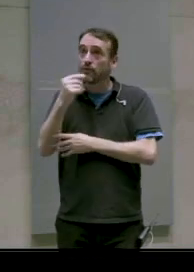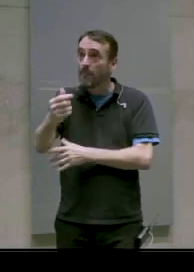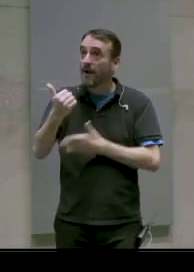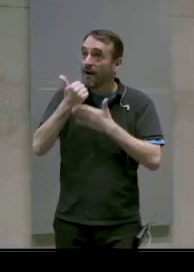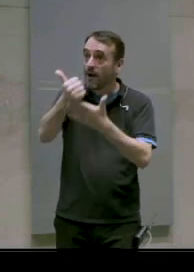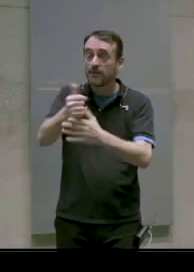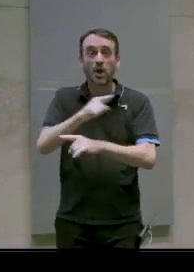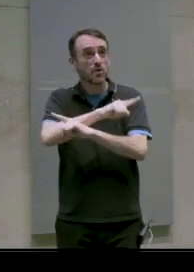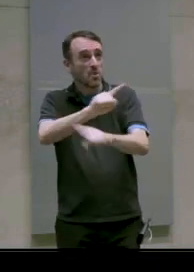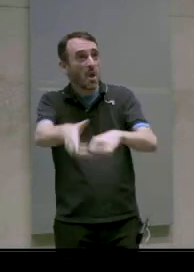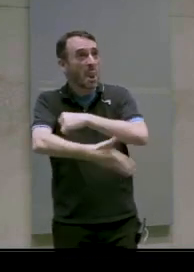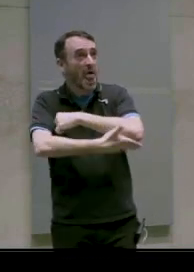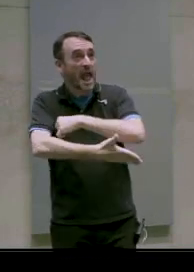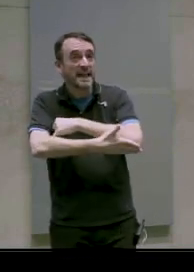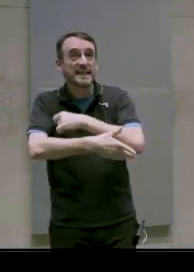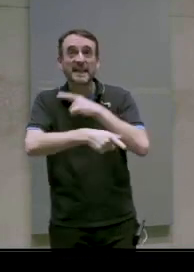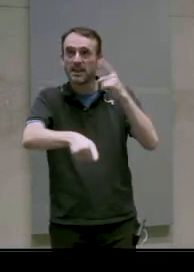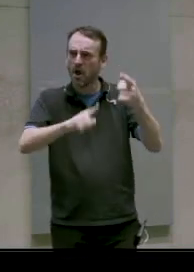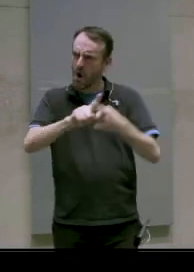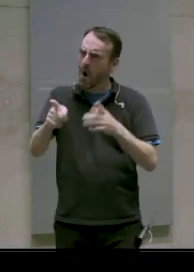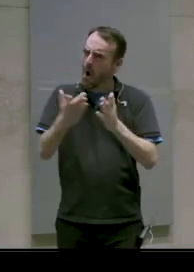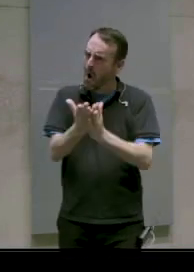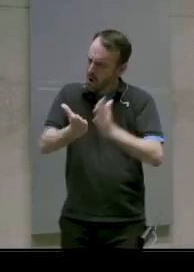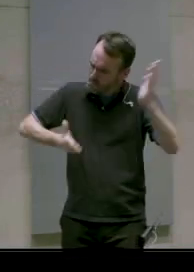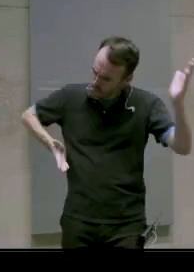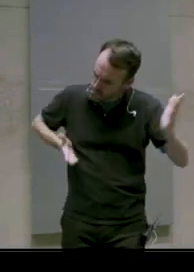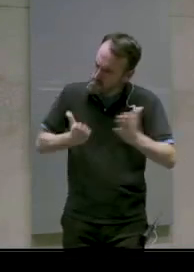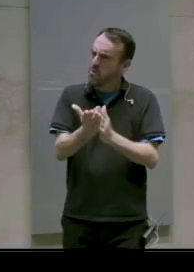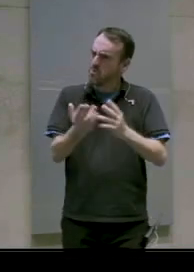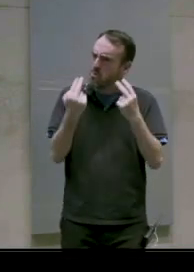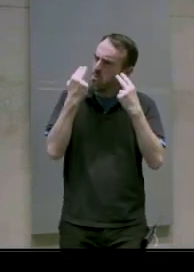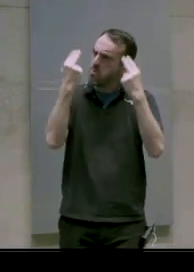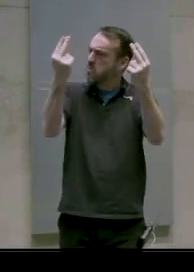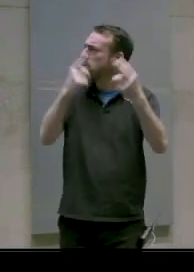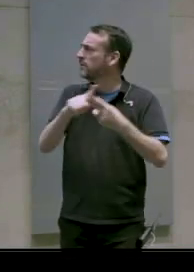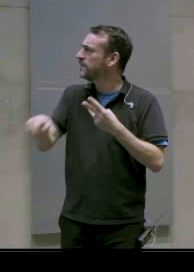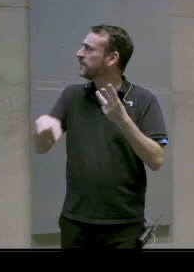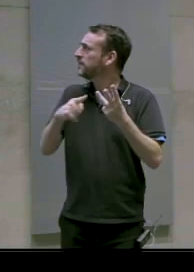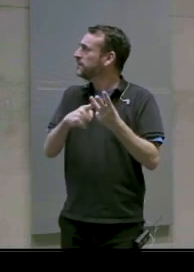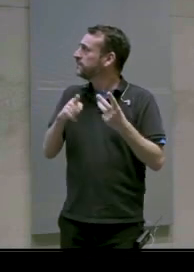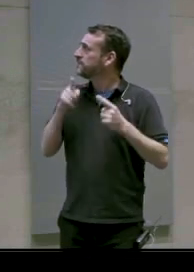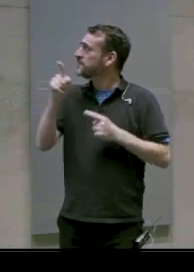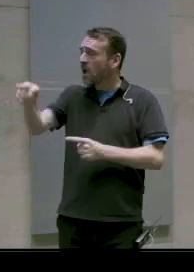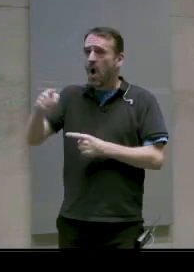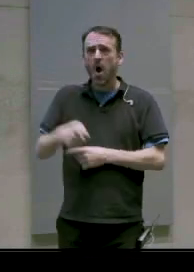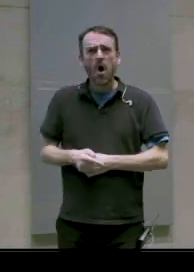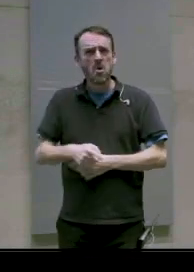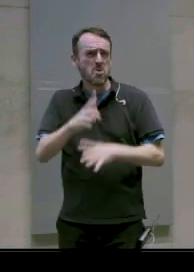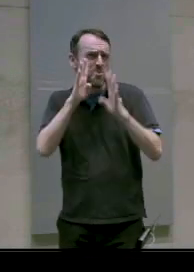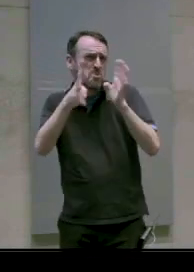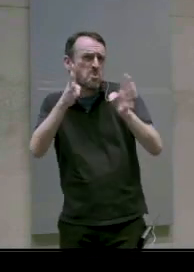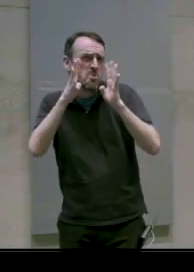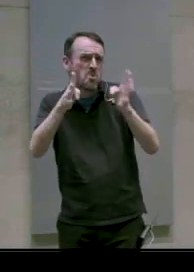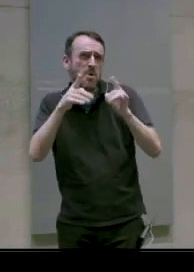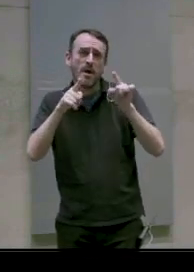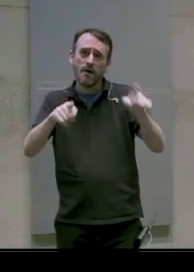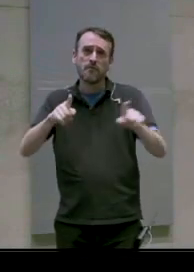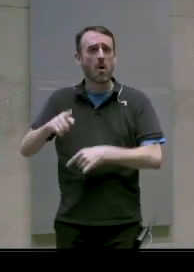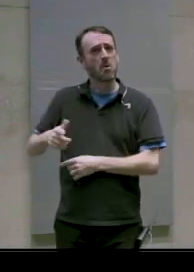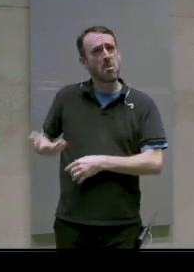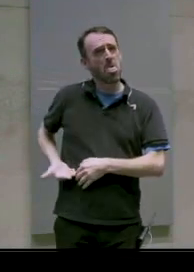Baby Boomer, Push Through It, Man Up by Concerned Friend, My Hysterical Crybaby by Casual